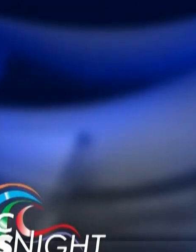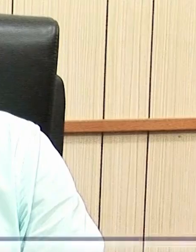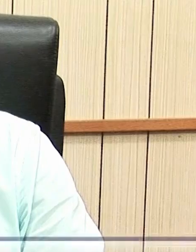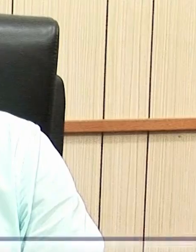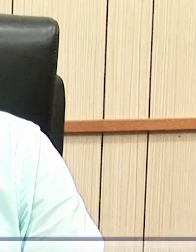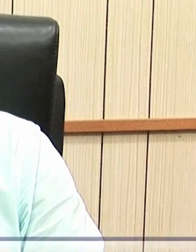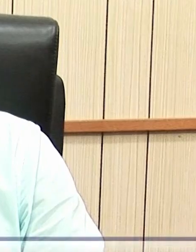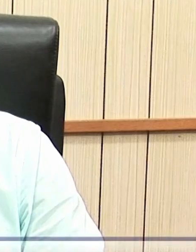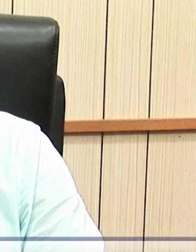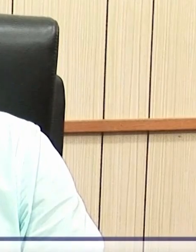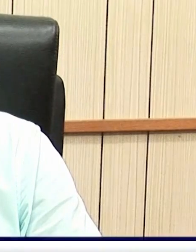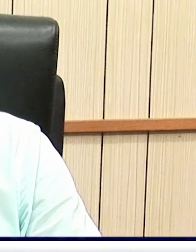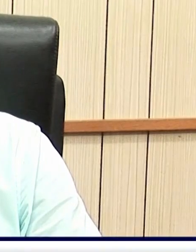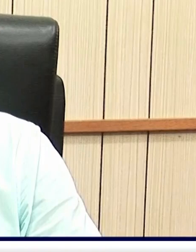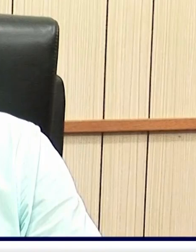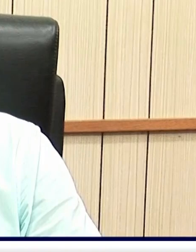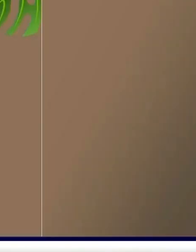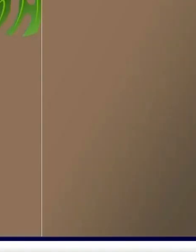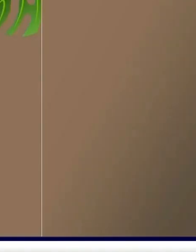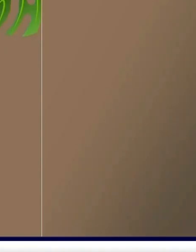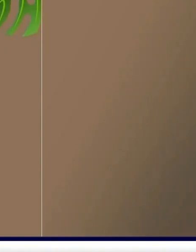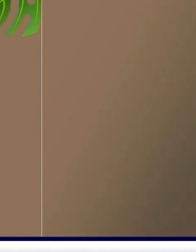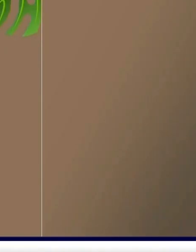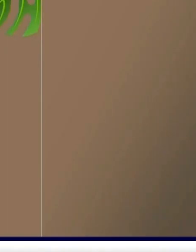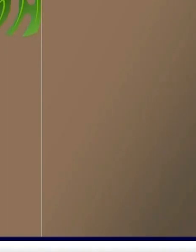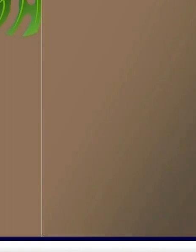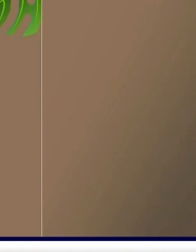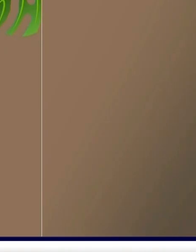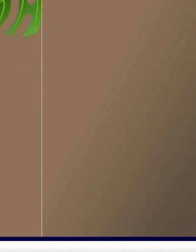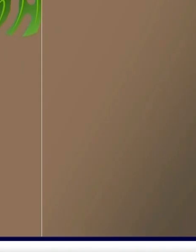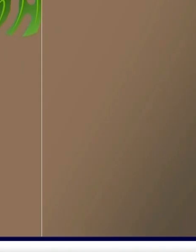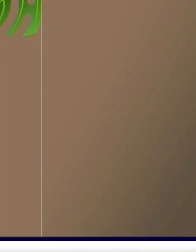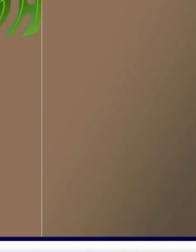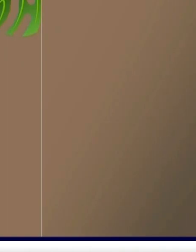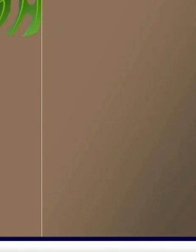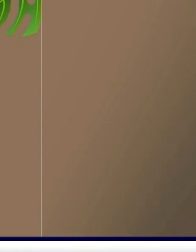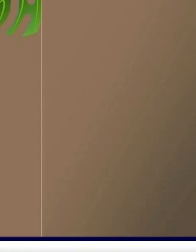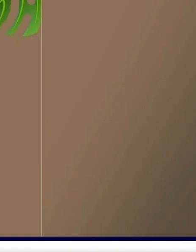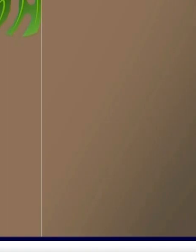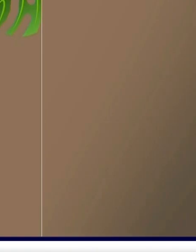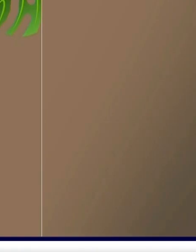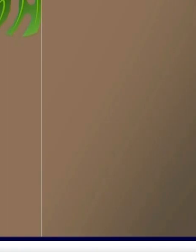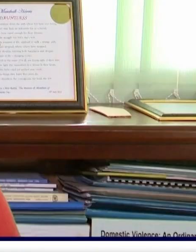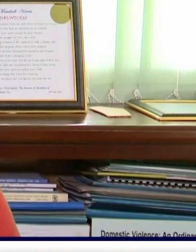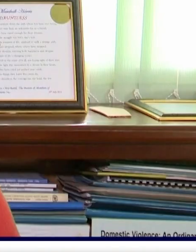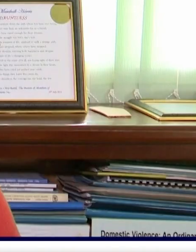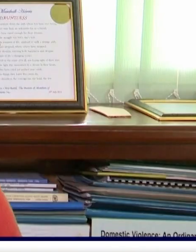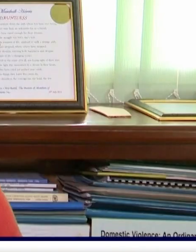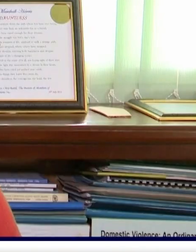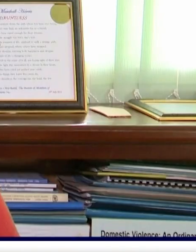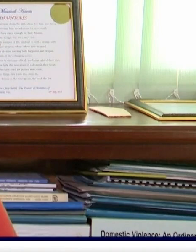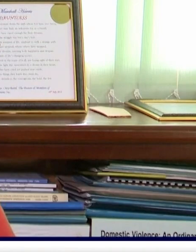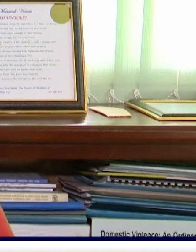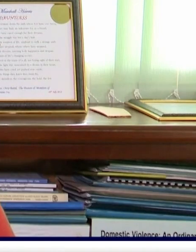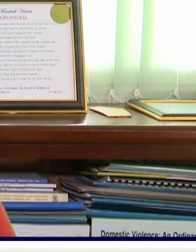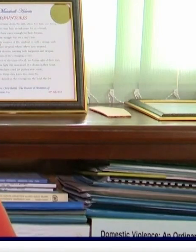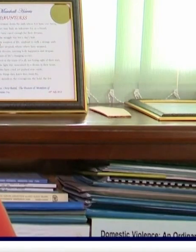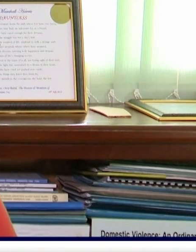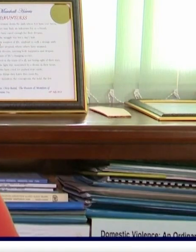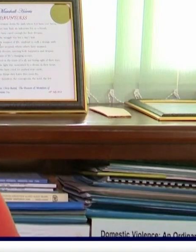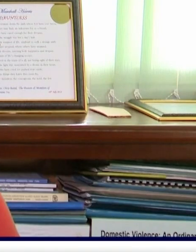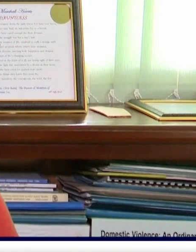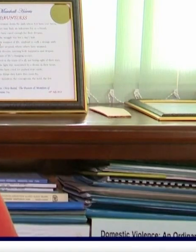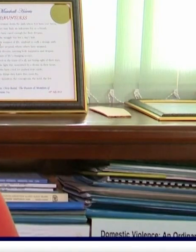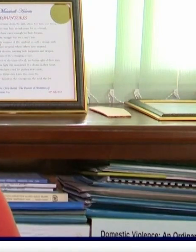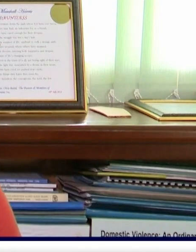Major concern tonight in the farming community over a dangerous invasive worm. A child rights expert questions